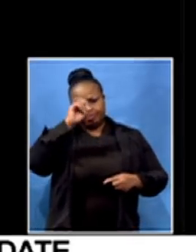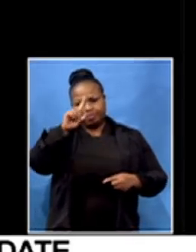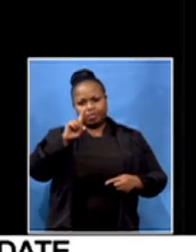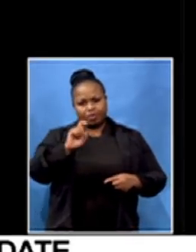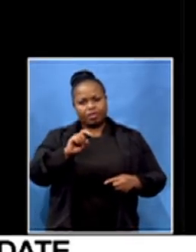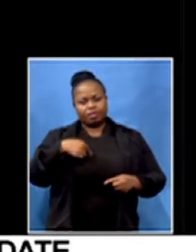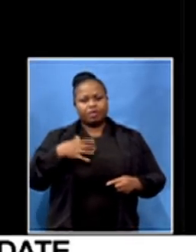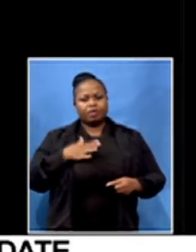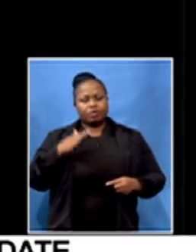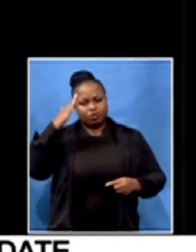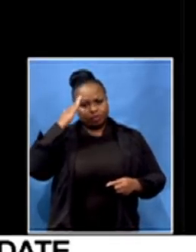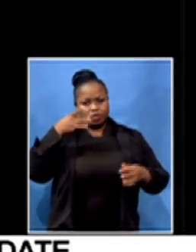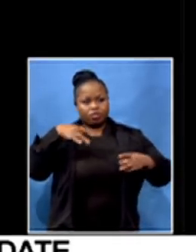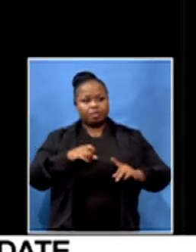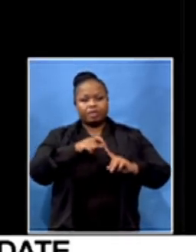with the chairperson,